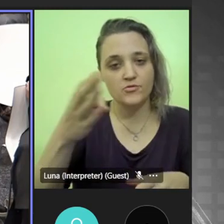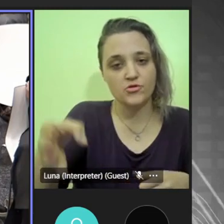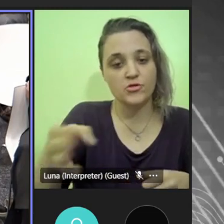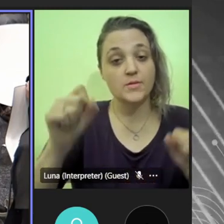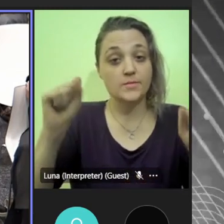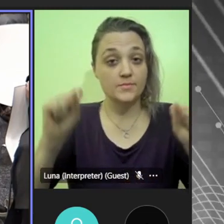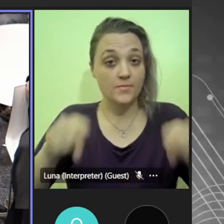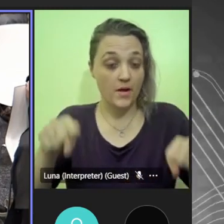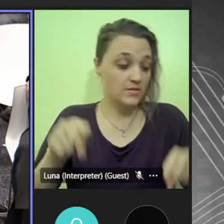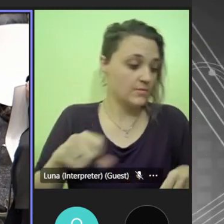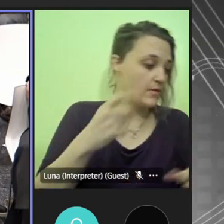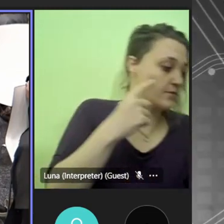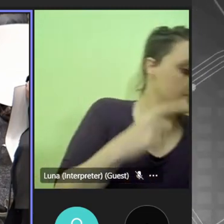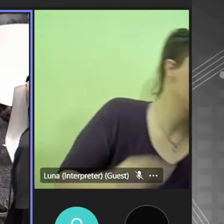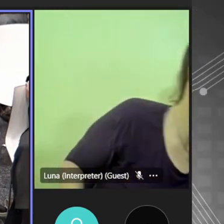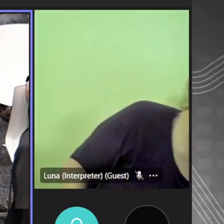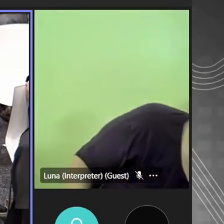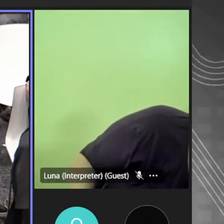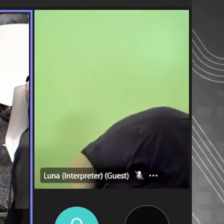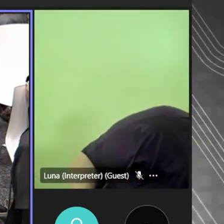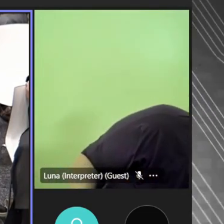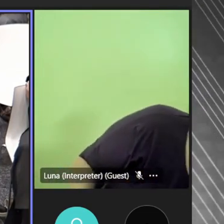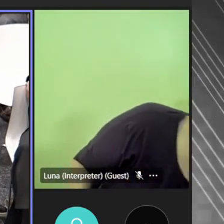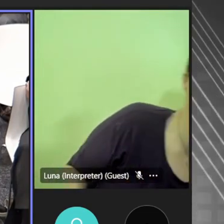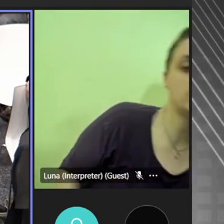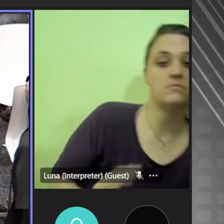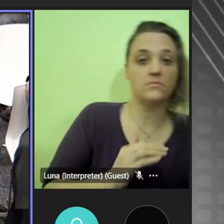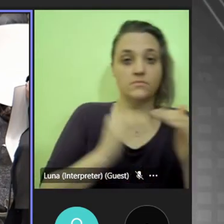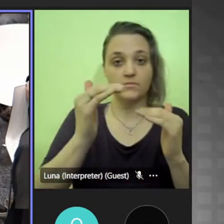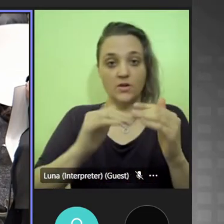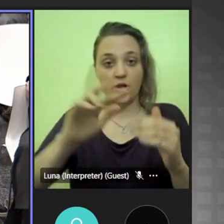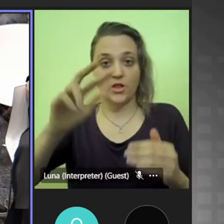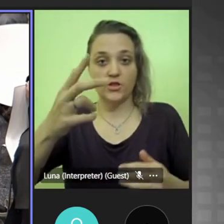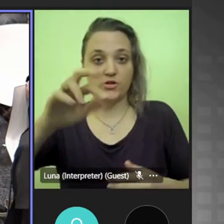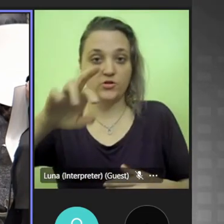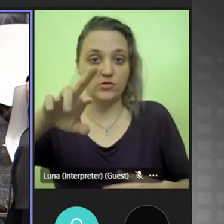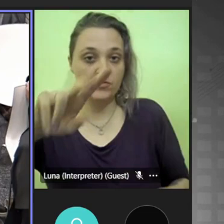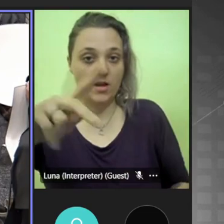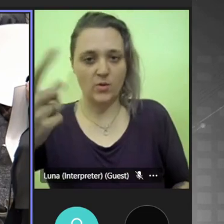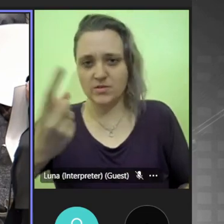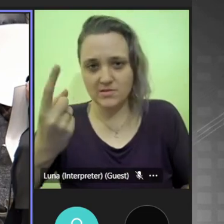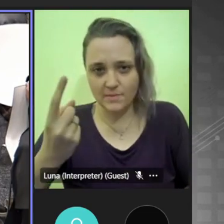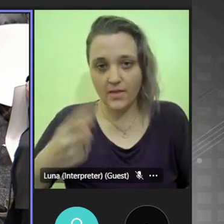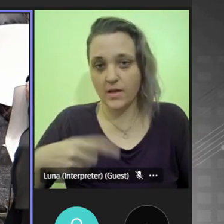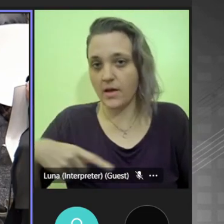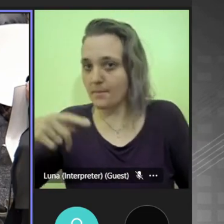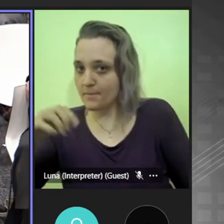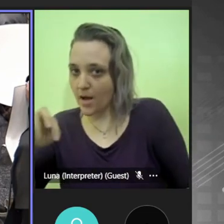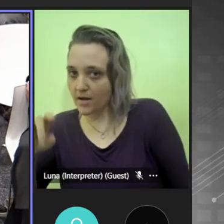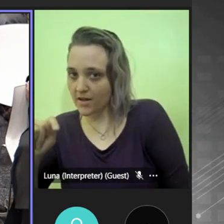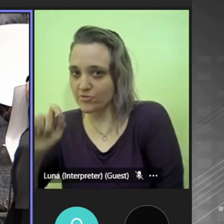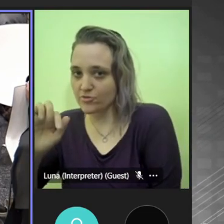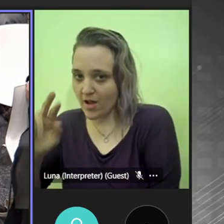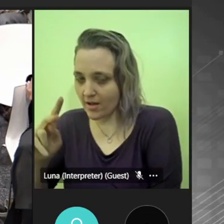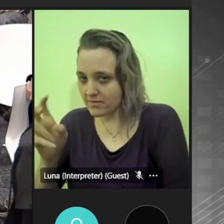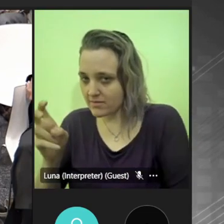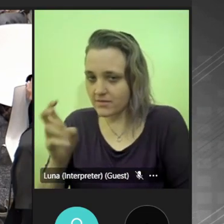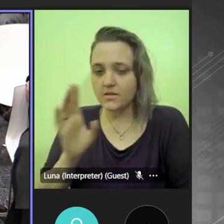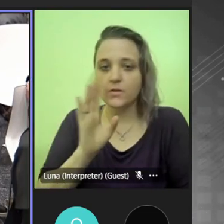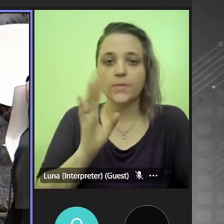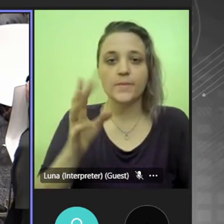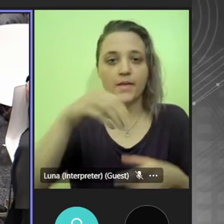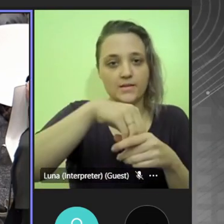in the future, would it be a possibility to kind of build like a third track or something, like a pocket track that'll